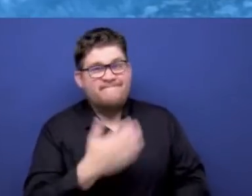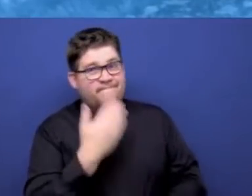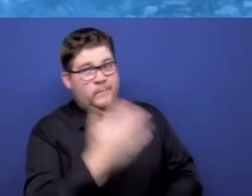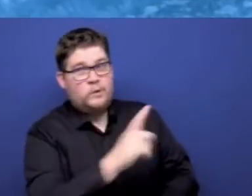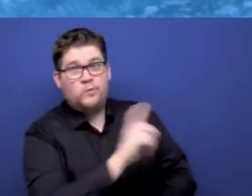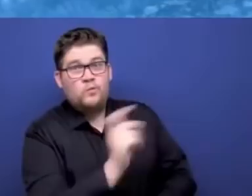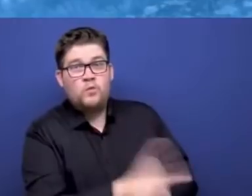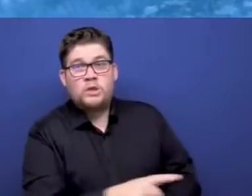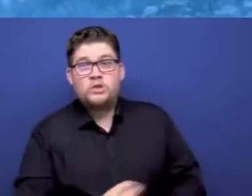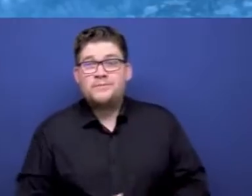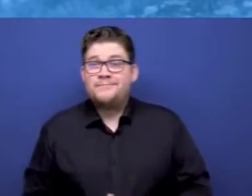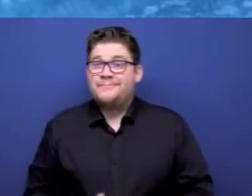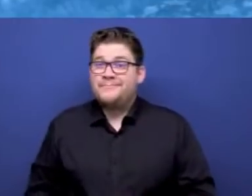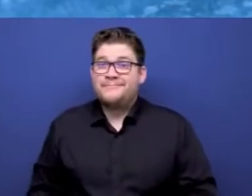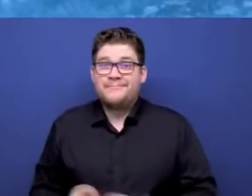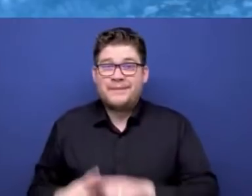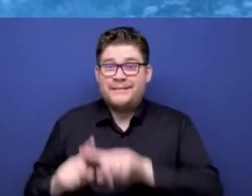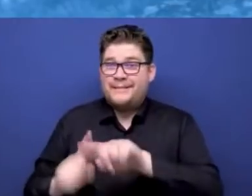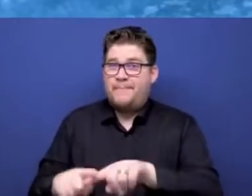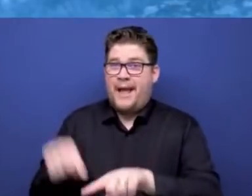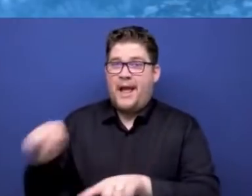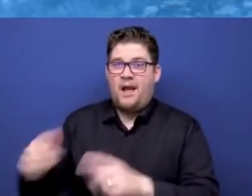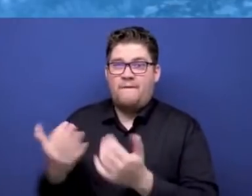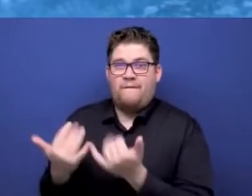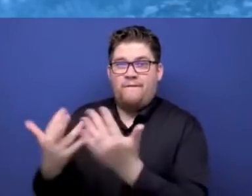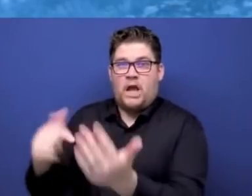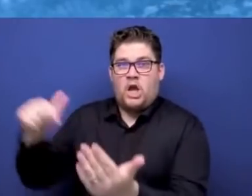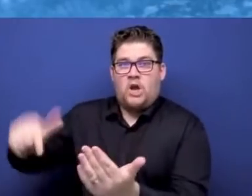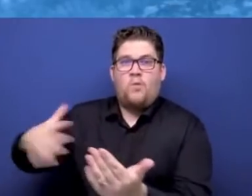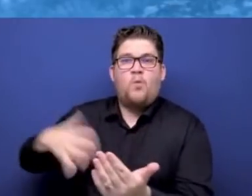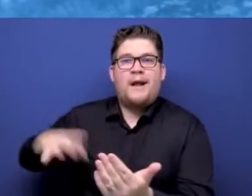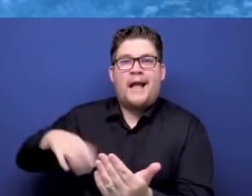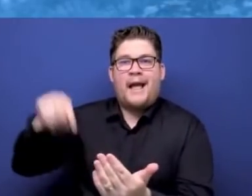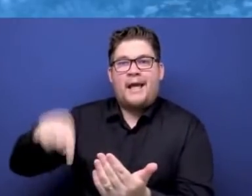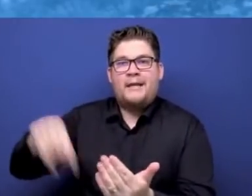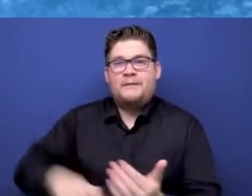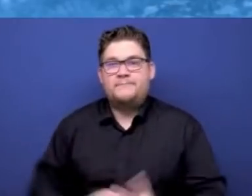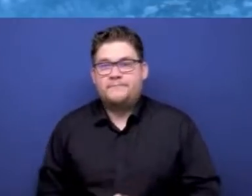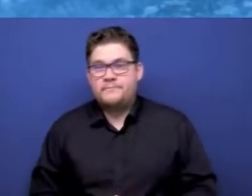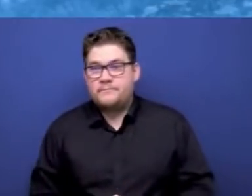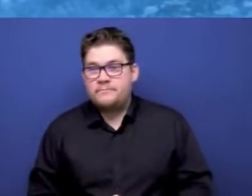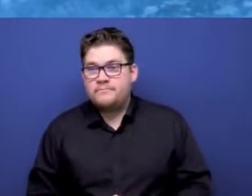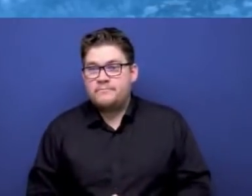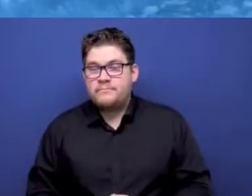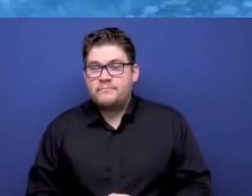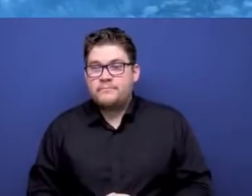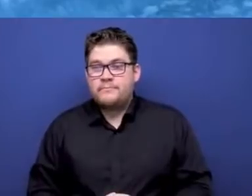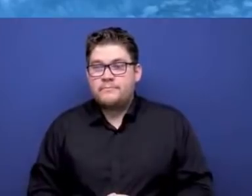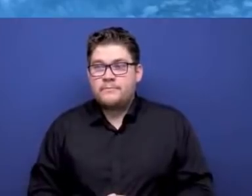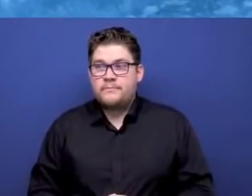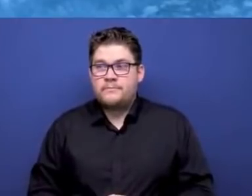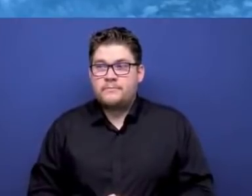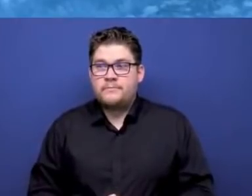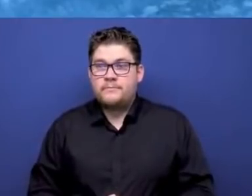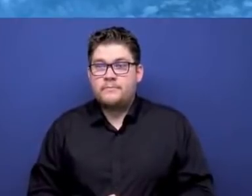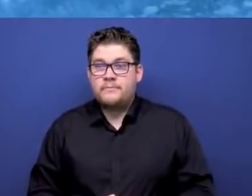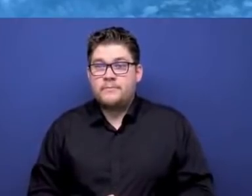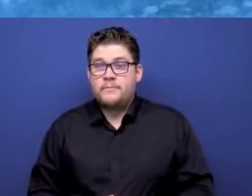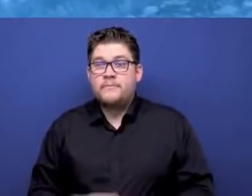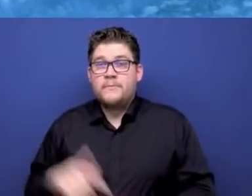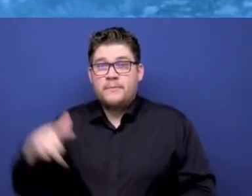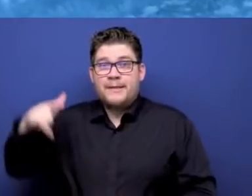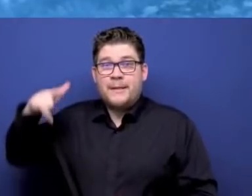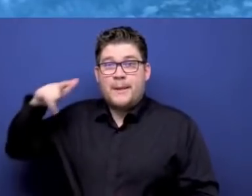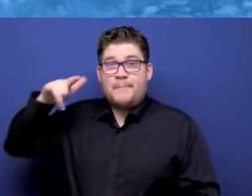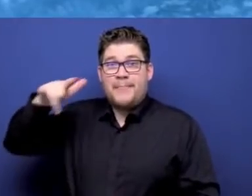But as you were alluding to in your question, dropping water from the air in those type of temperatures